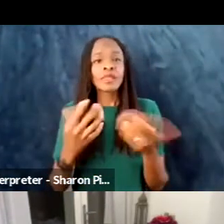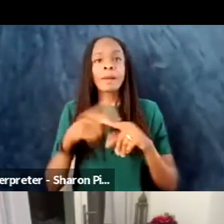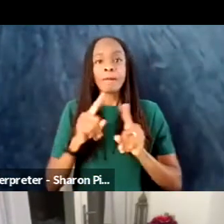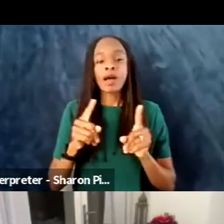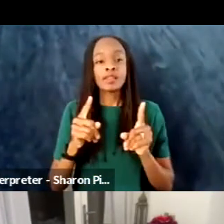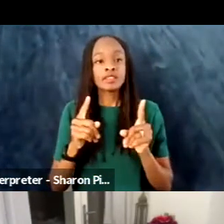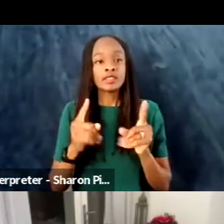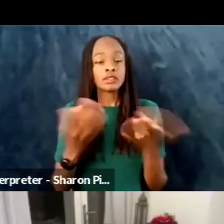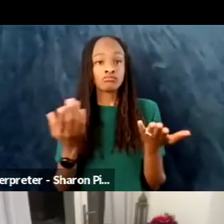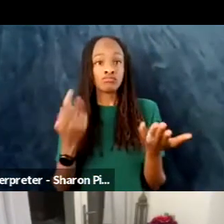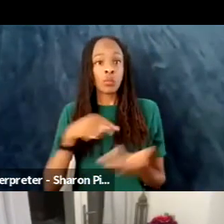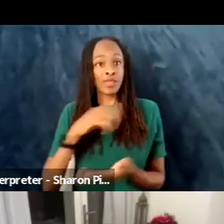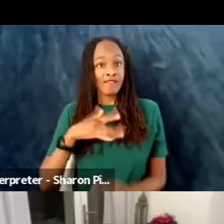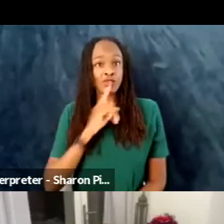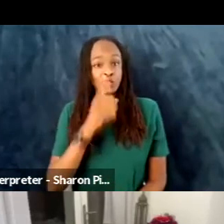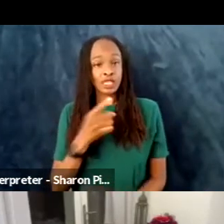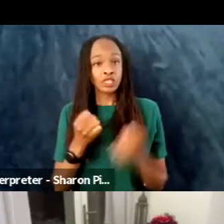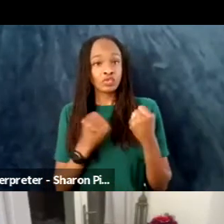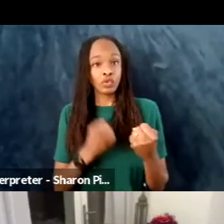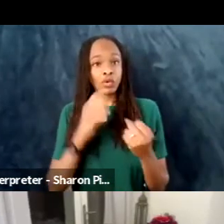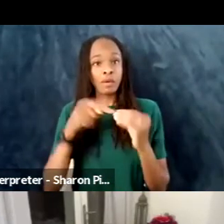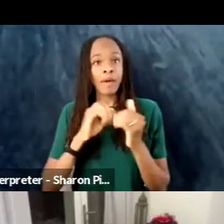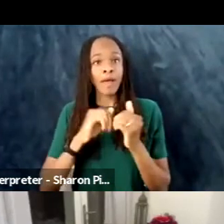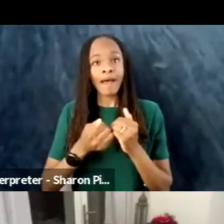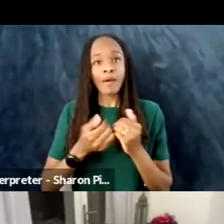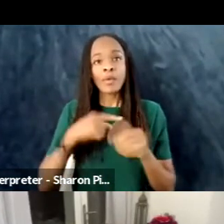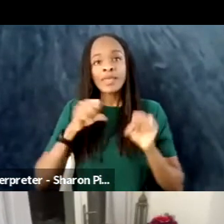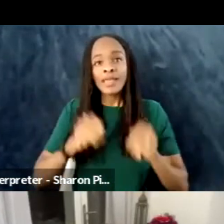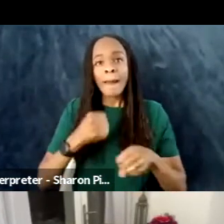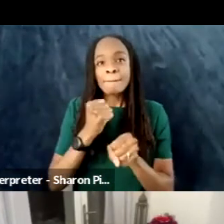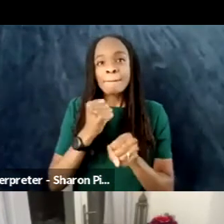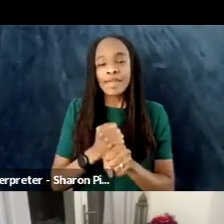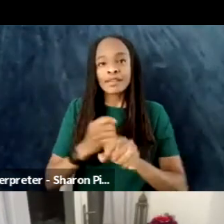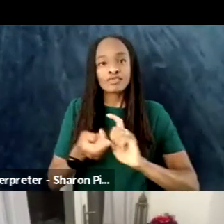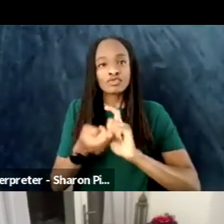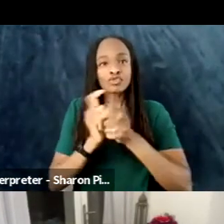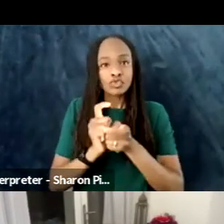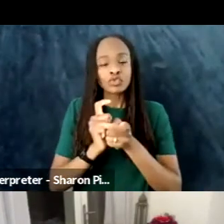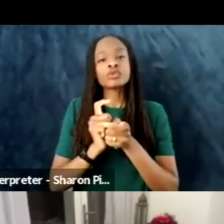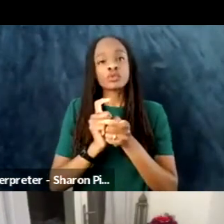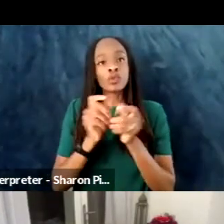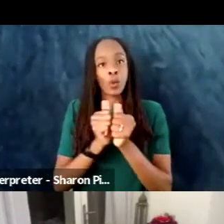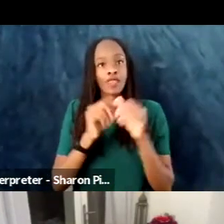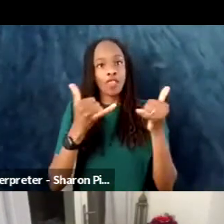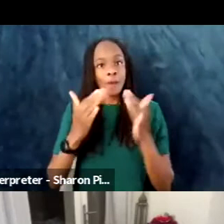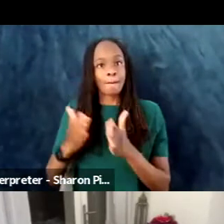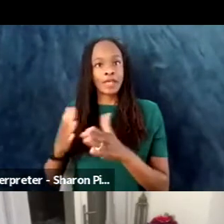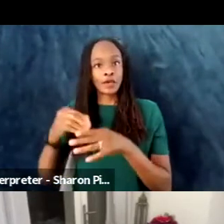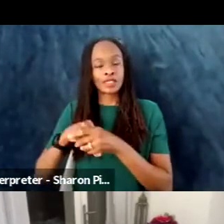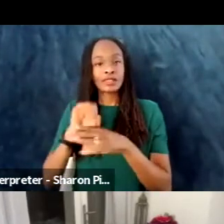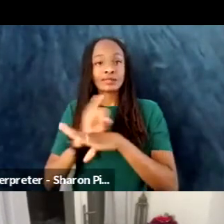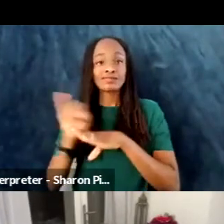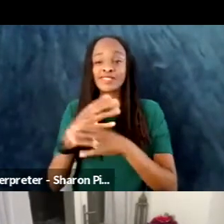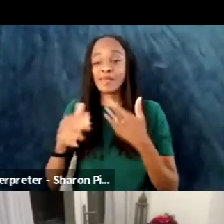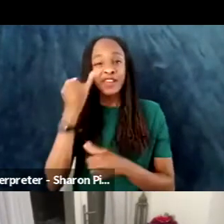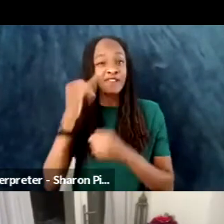body, we feel very strongly about how we can make a difference along with the players in the industry, whether it's the